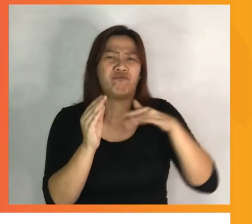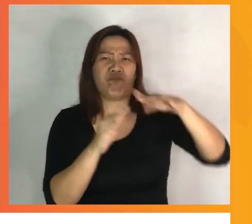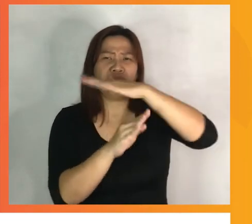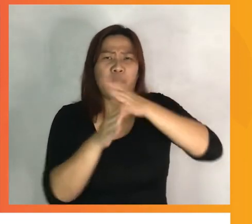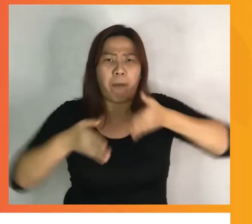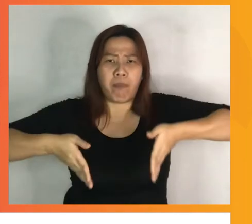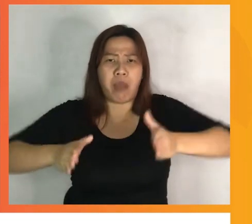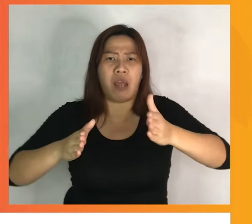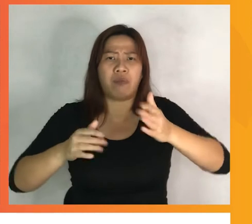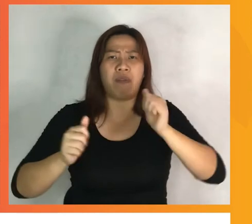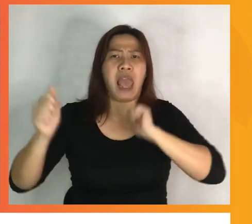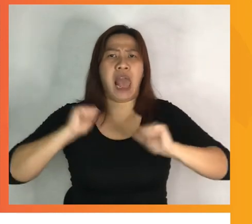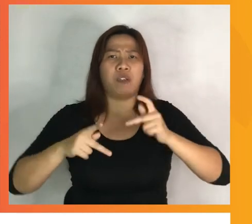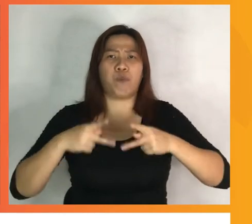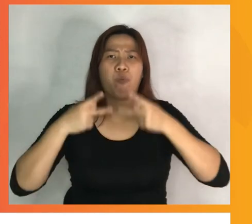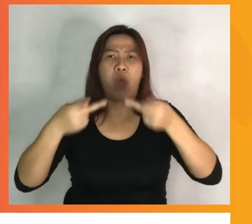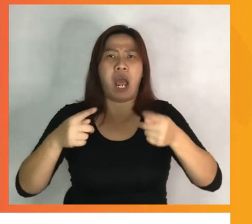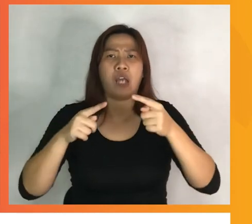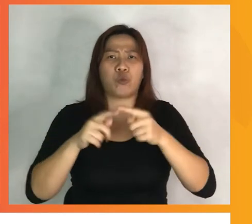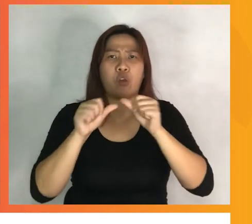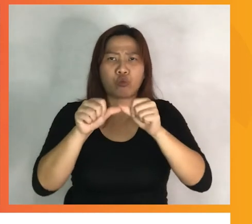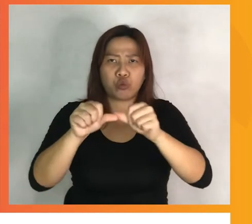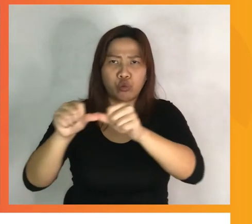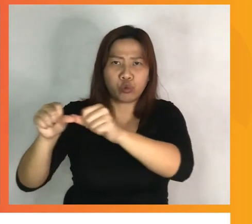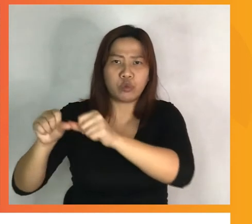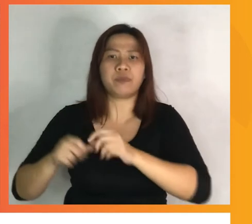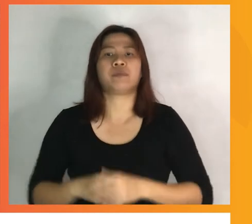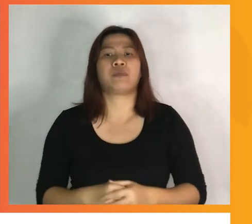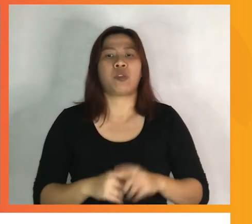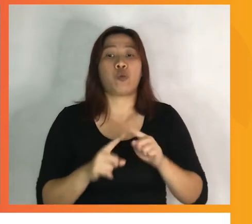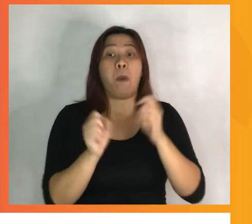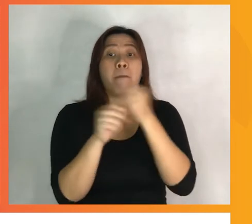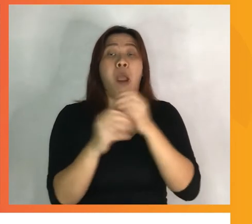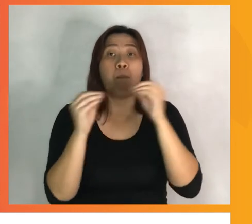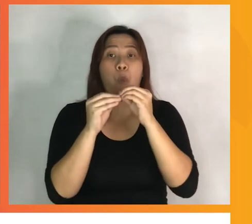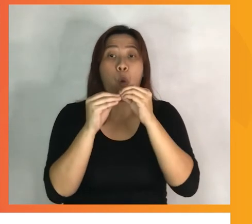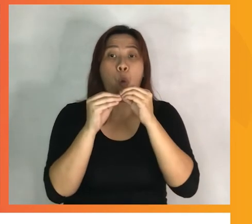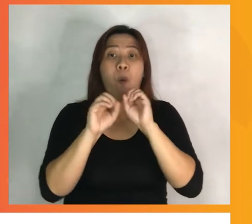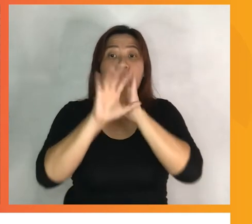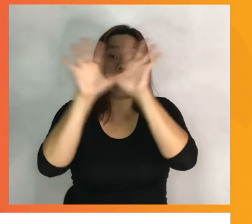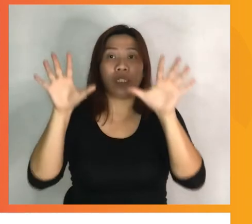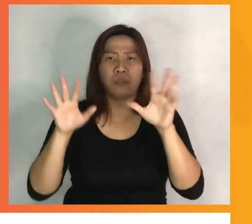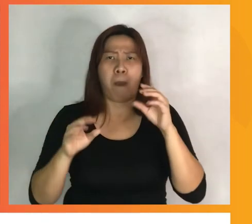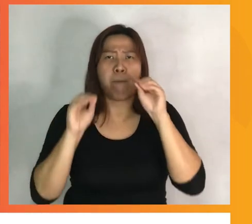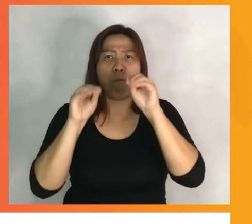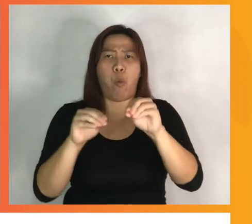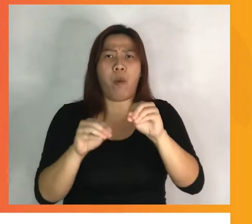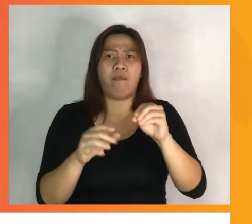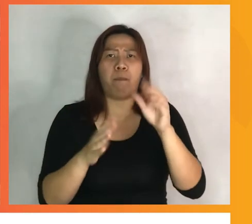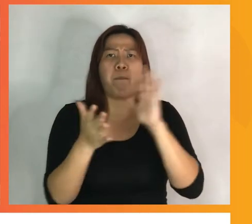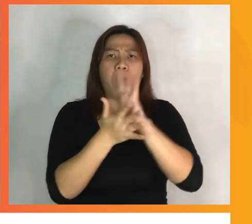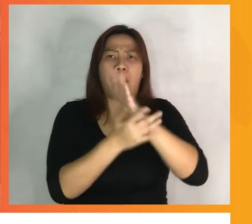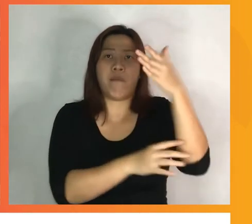course to act as an incentive to keep going. To make the course more visible, we can attach some small